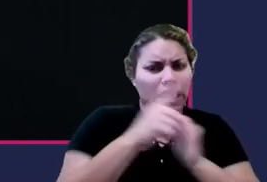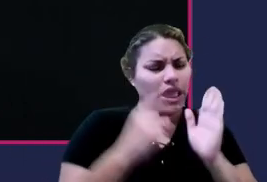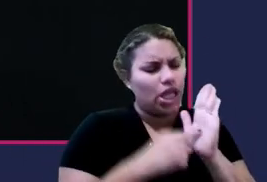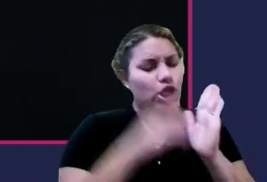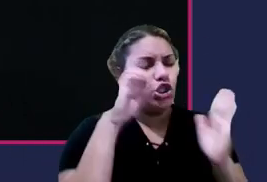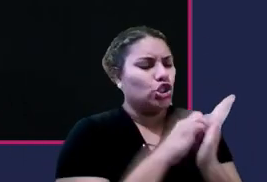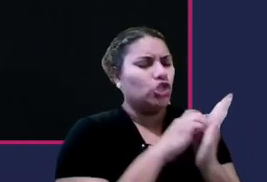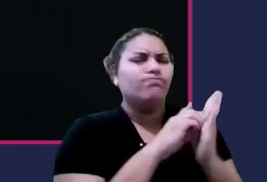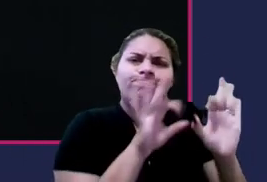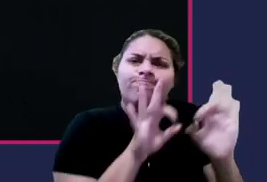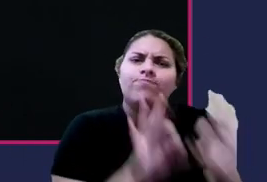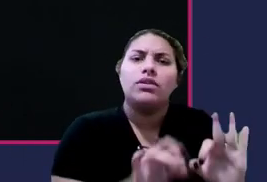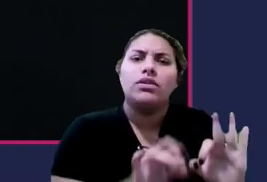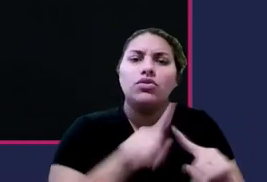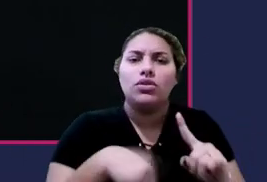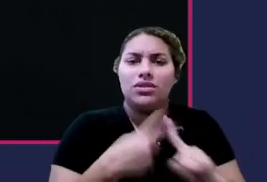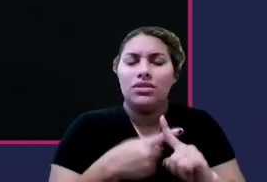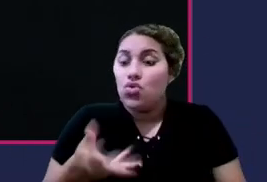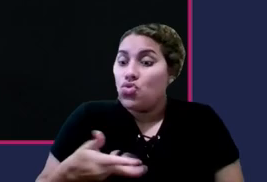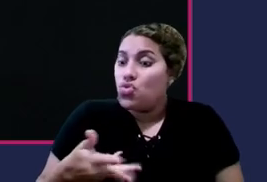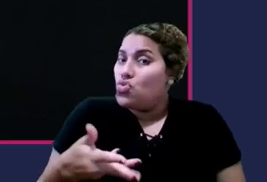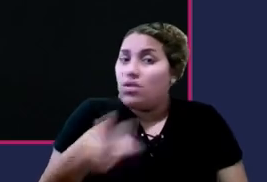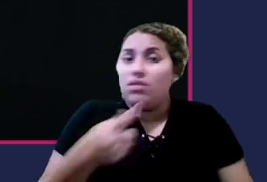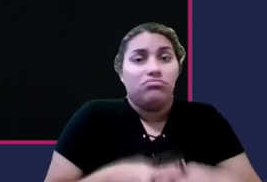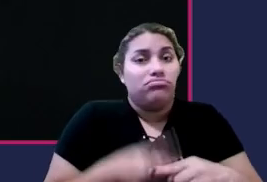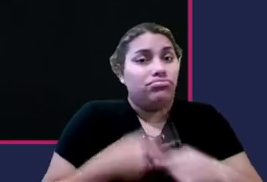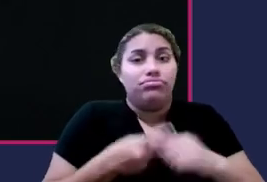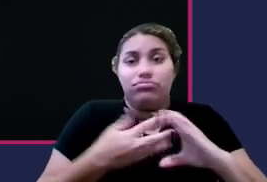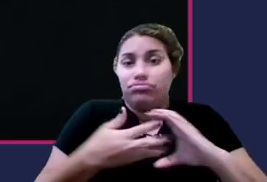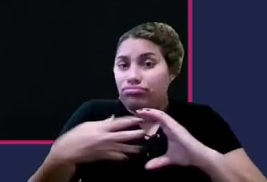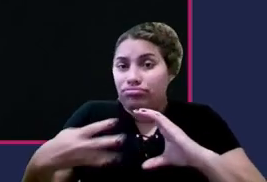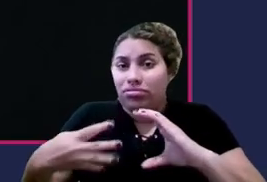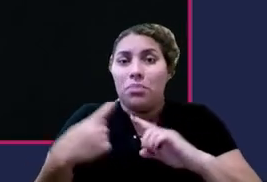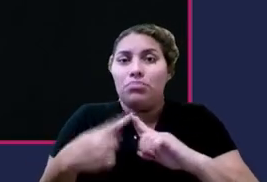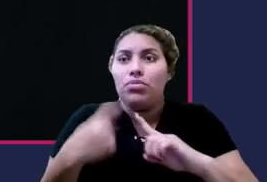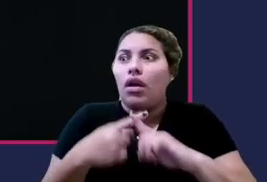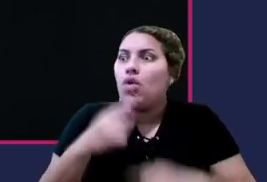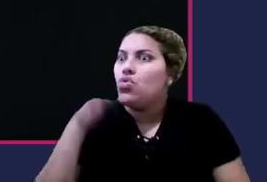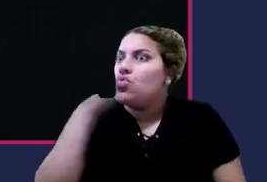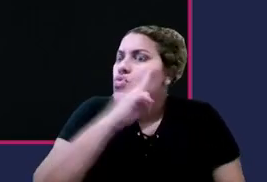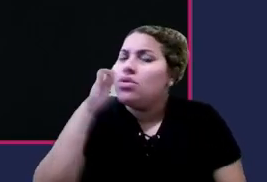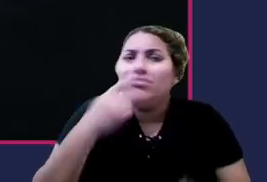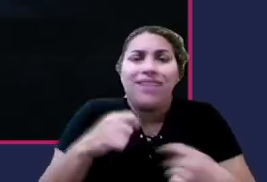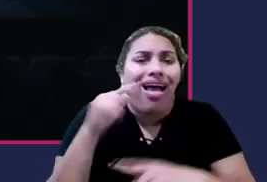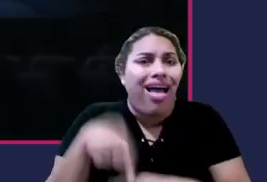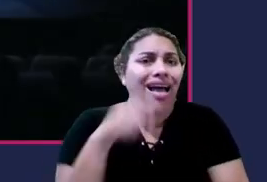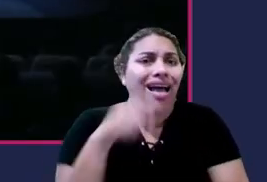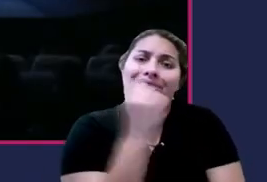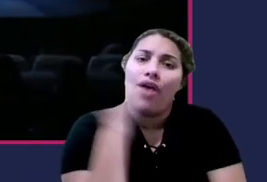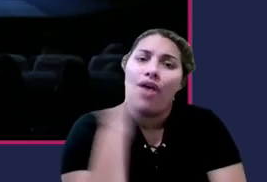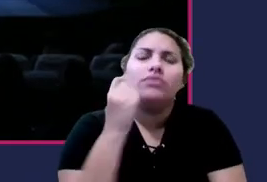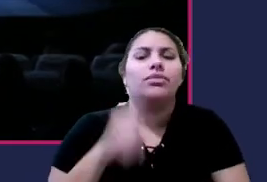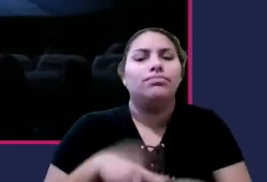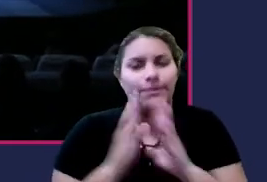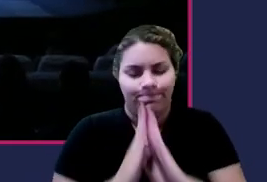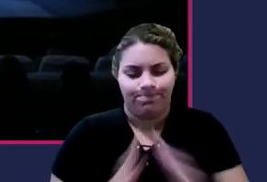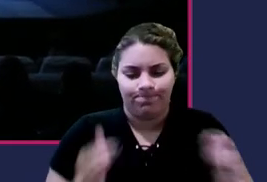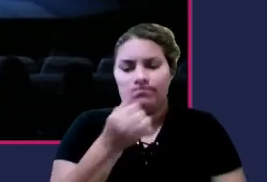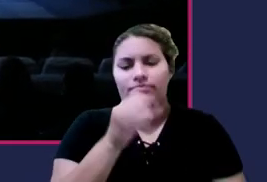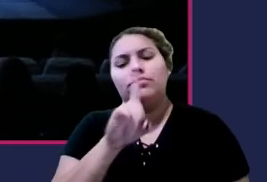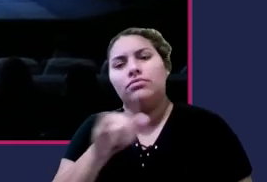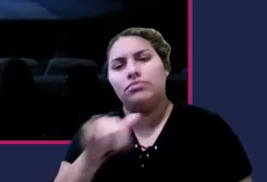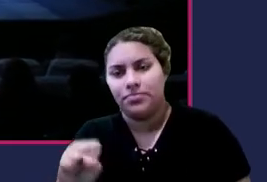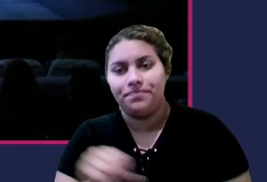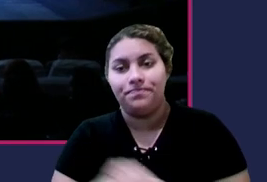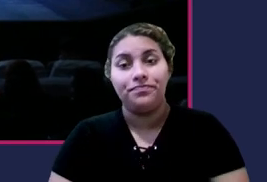policy being that was implemented. And We are in a hurry because rare disease, they